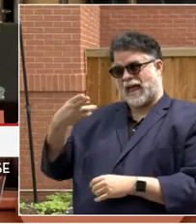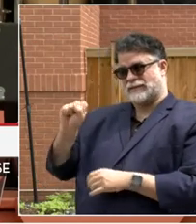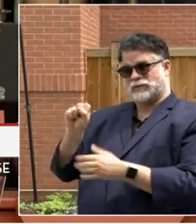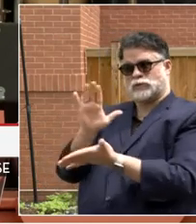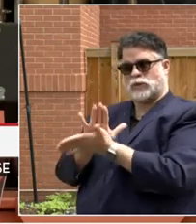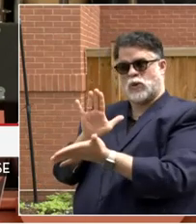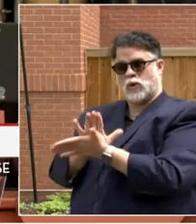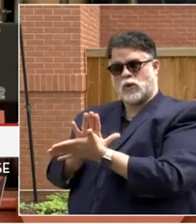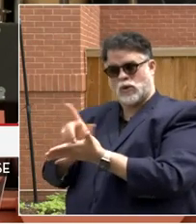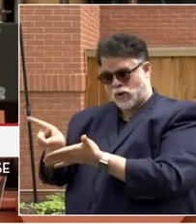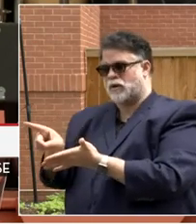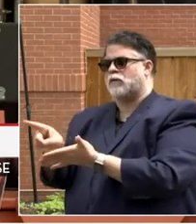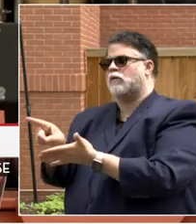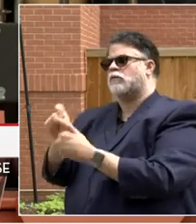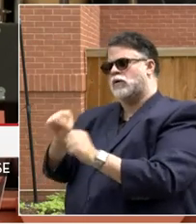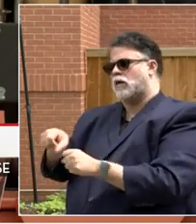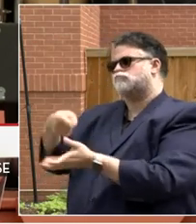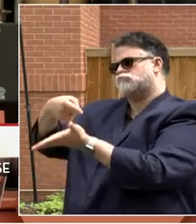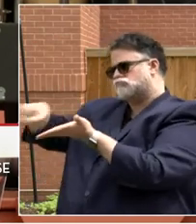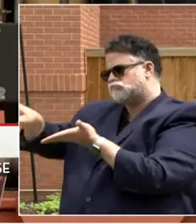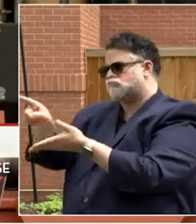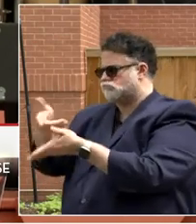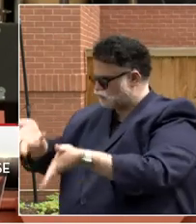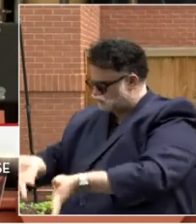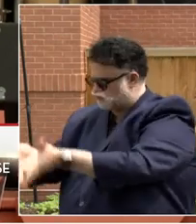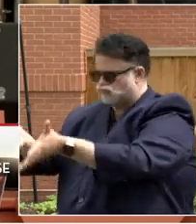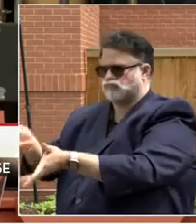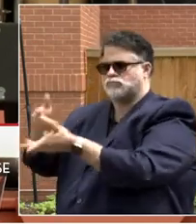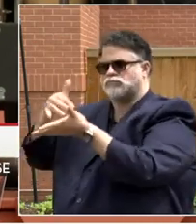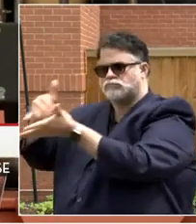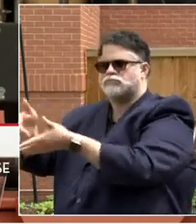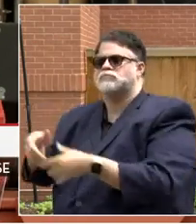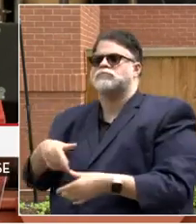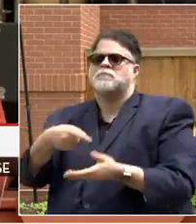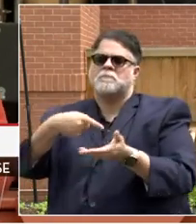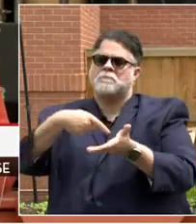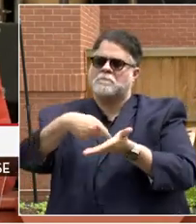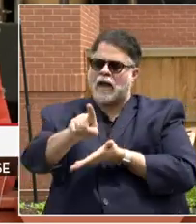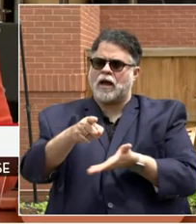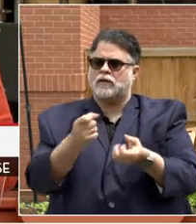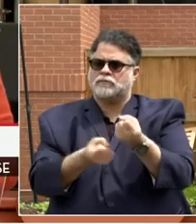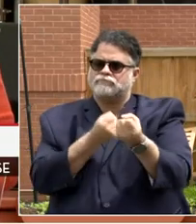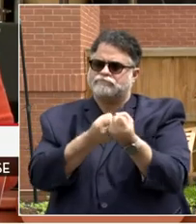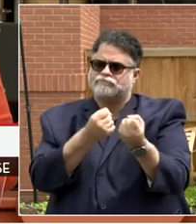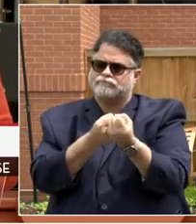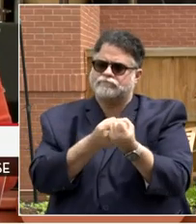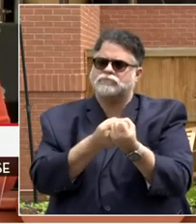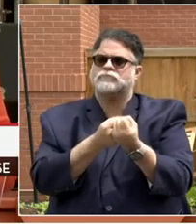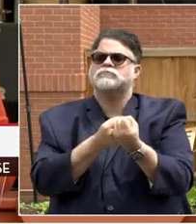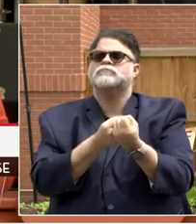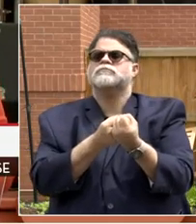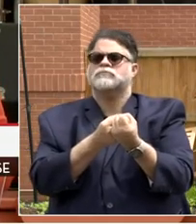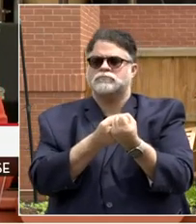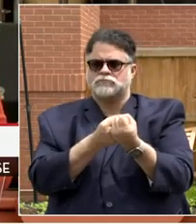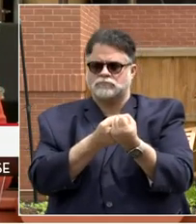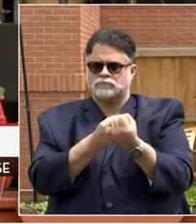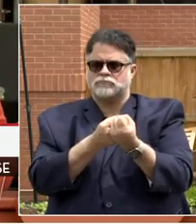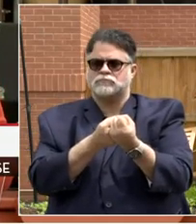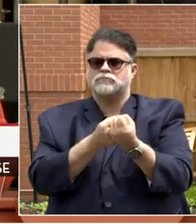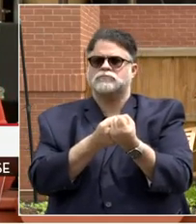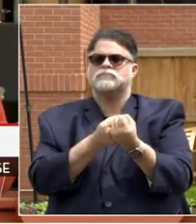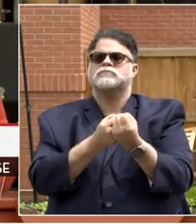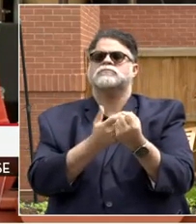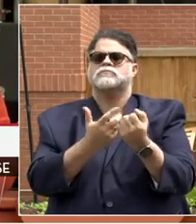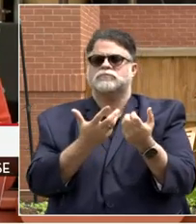to learn. We are also very focused on connecting our young people to recreation activities and